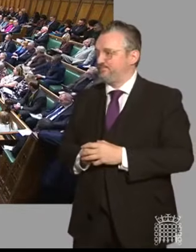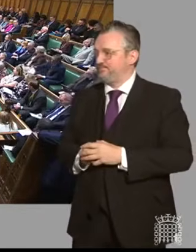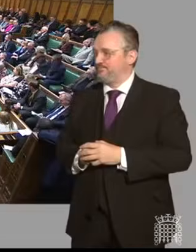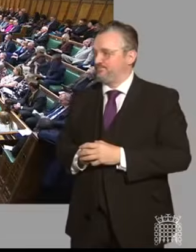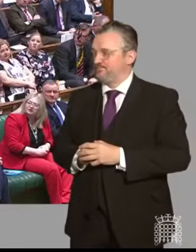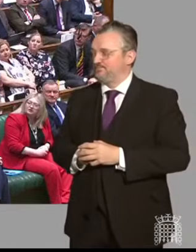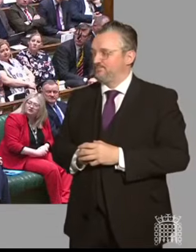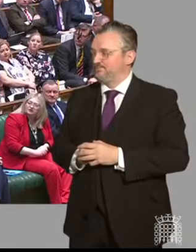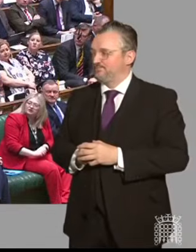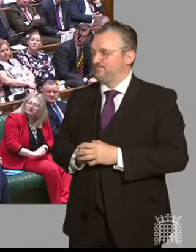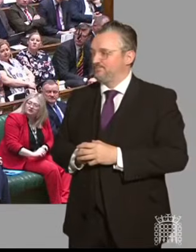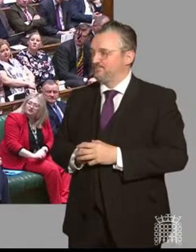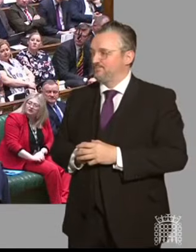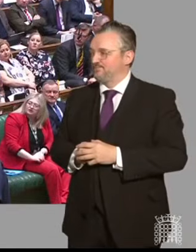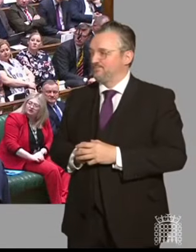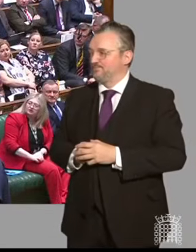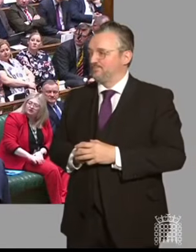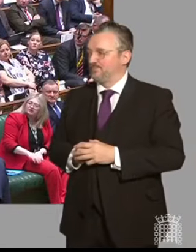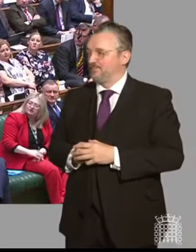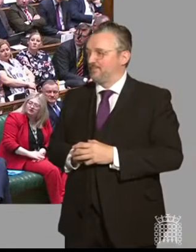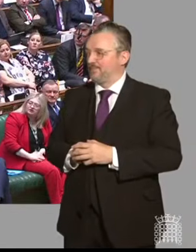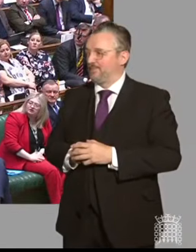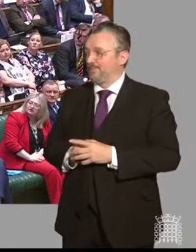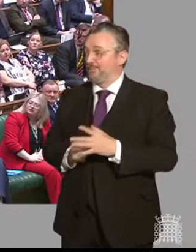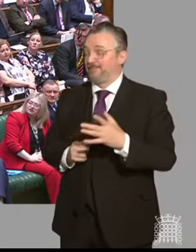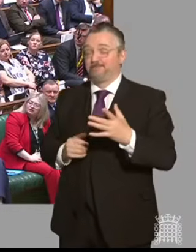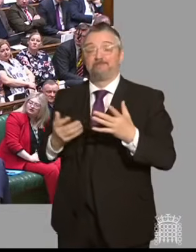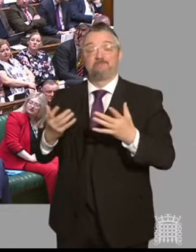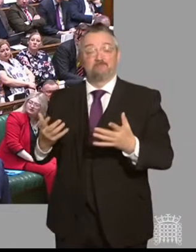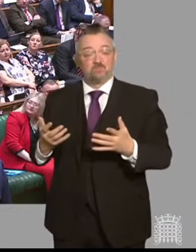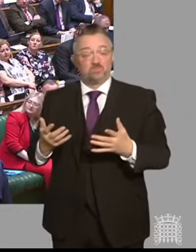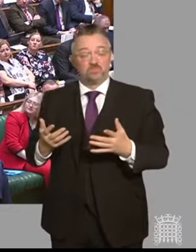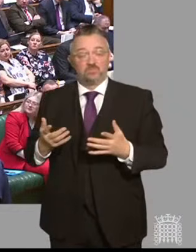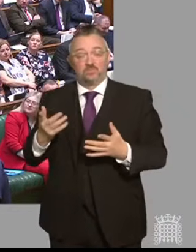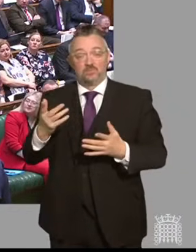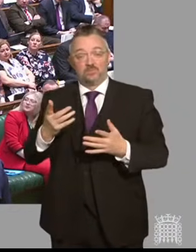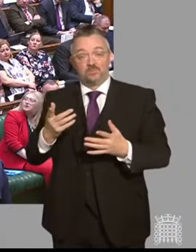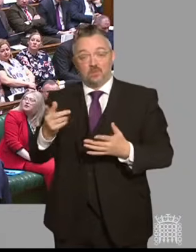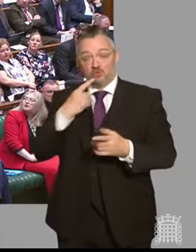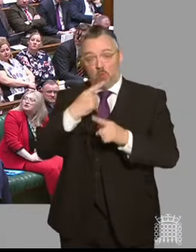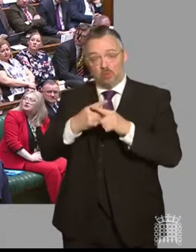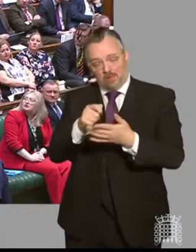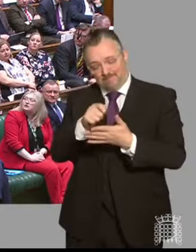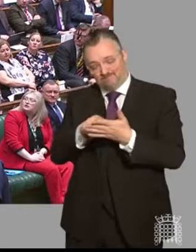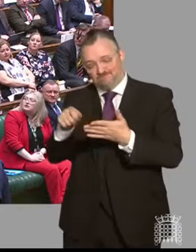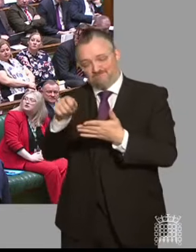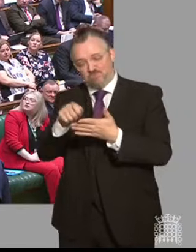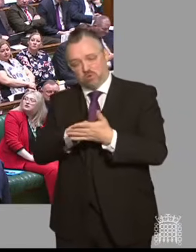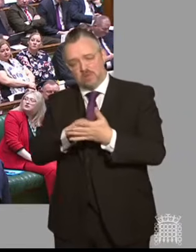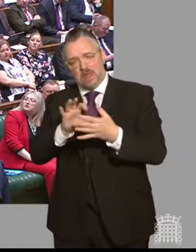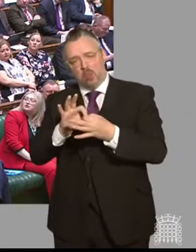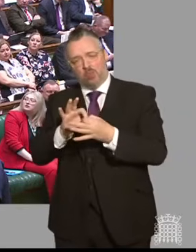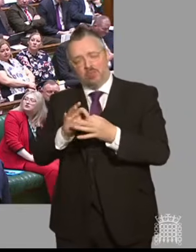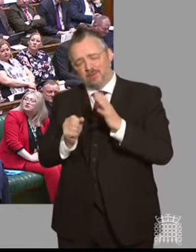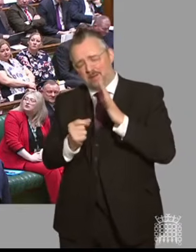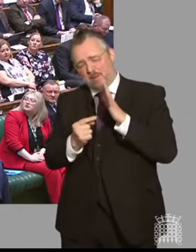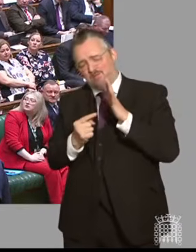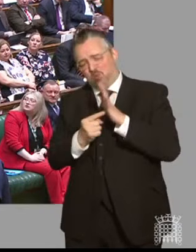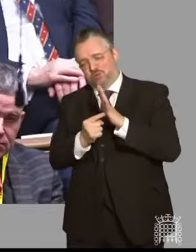life and death are voted on in this House, does the Prime Minister think MPs should